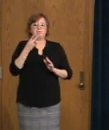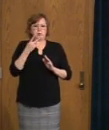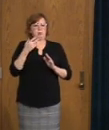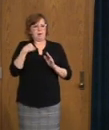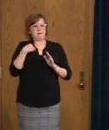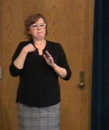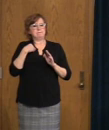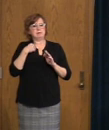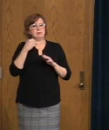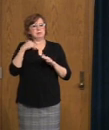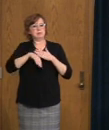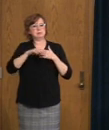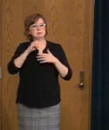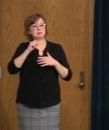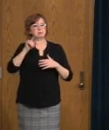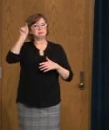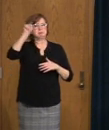We're also looking